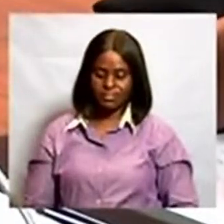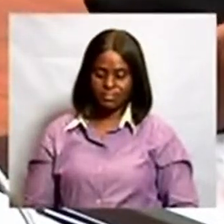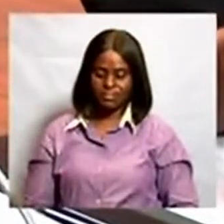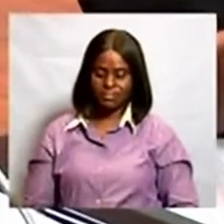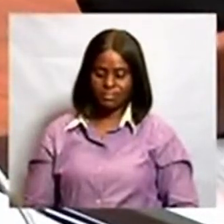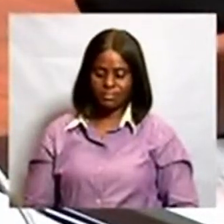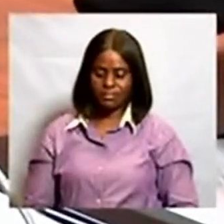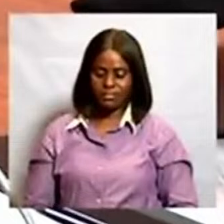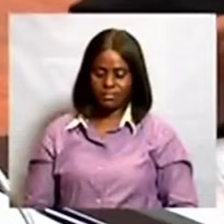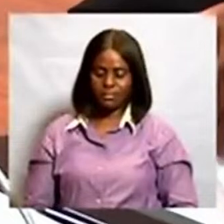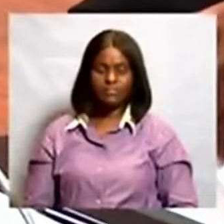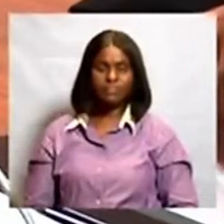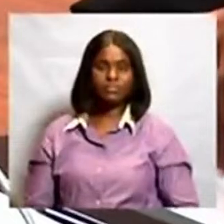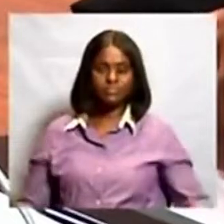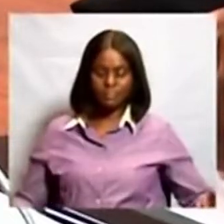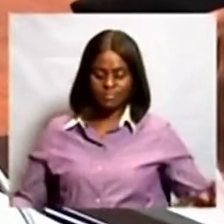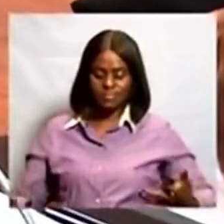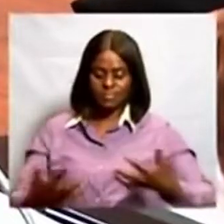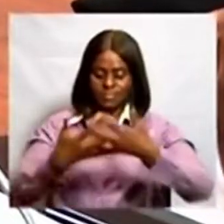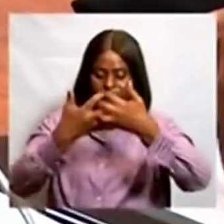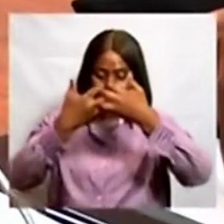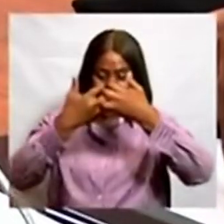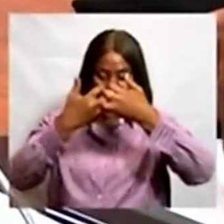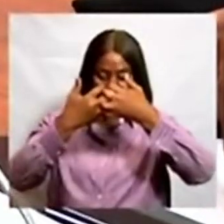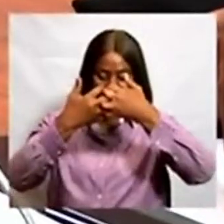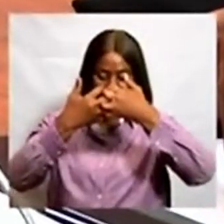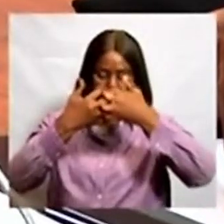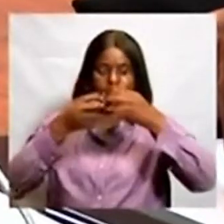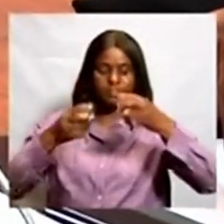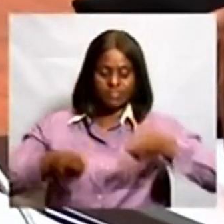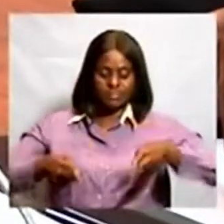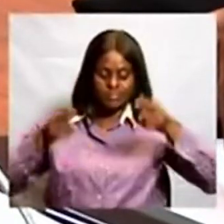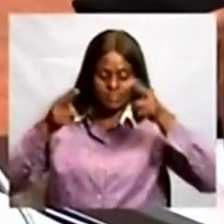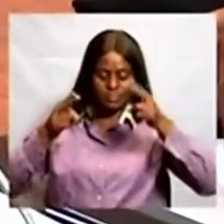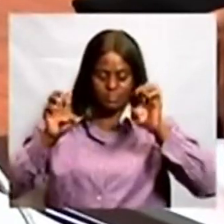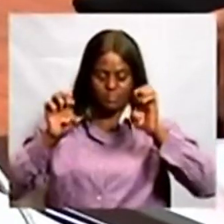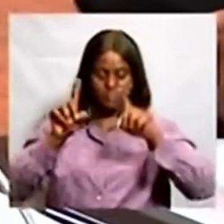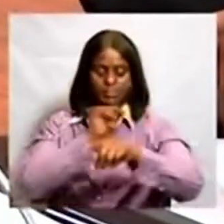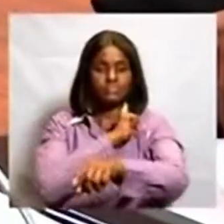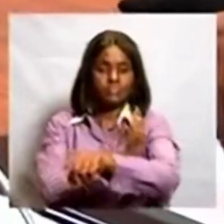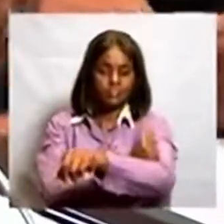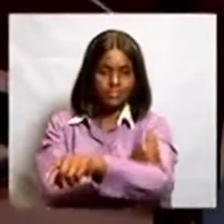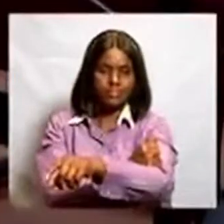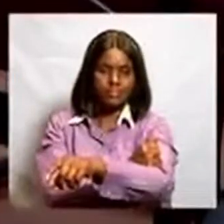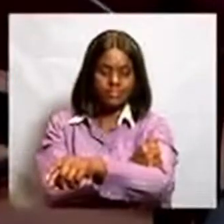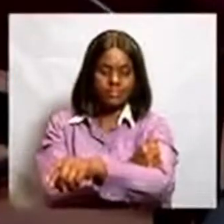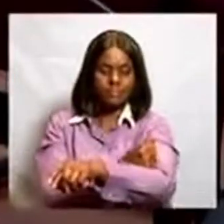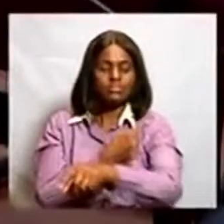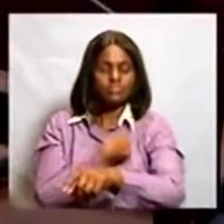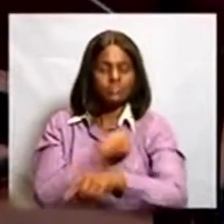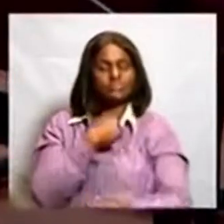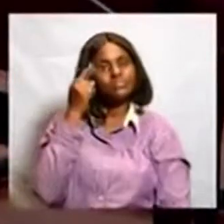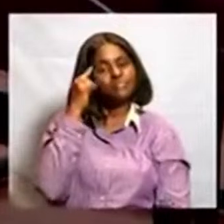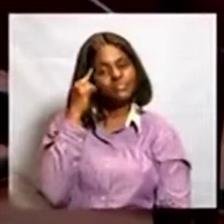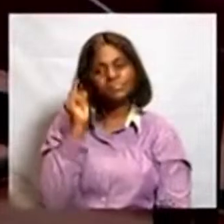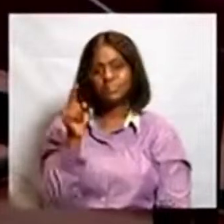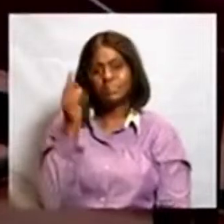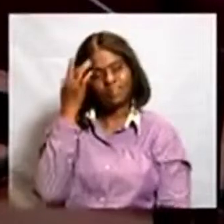The merging of Higher Education Authority and ZACWA. I think we can start with the merging,